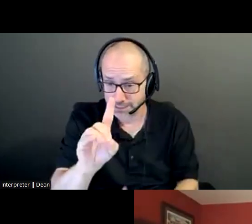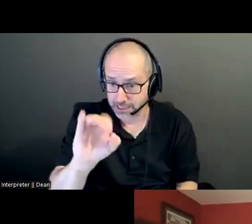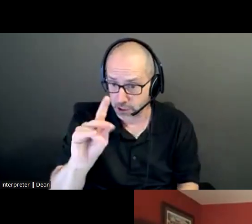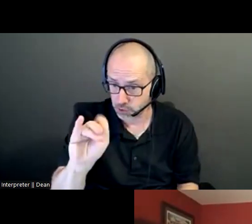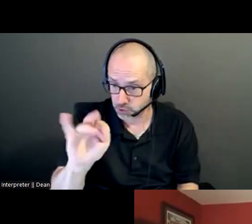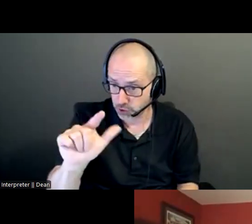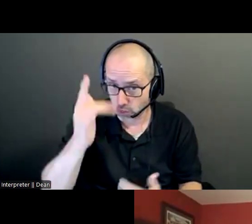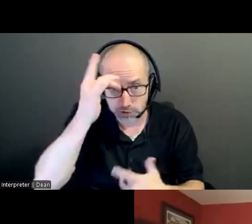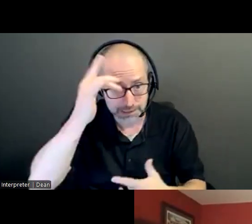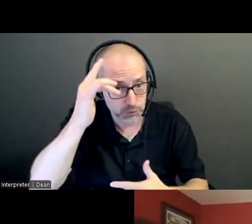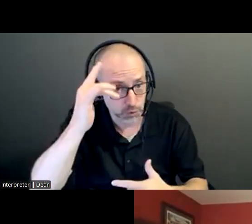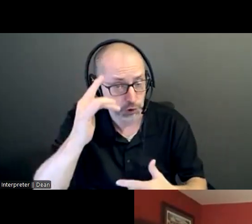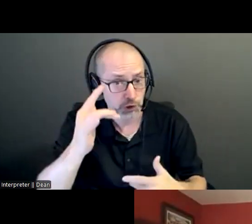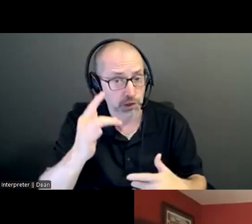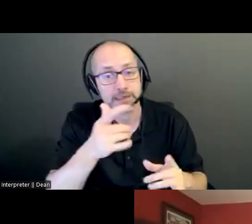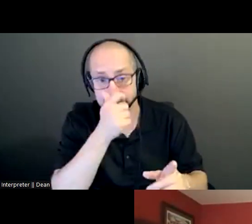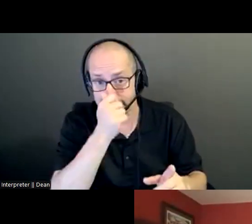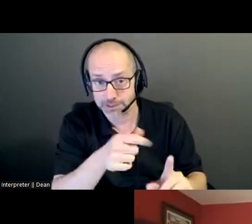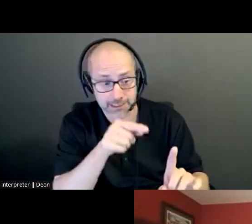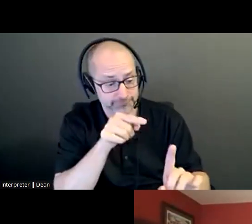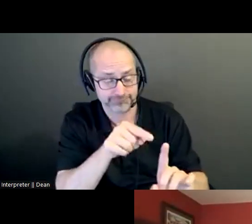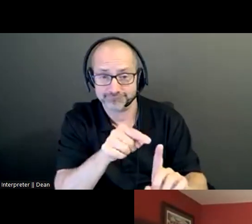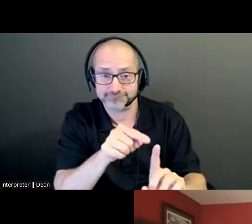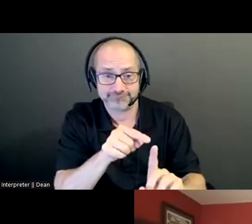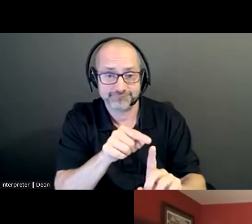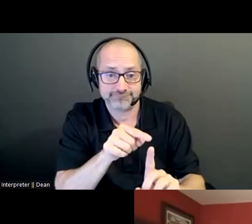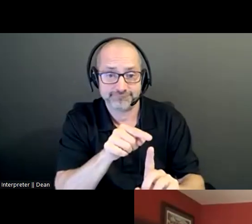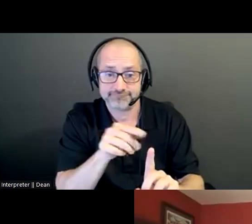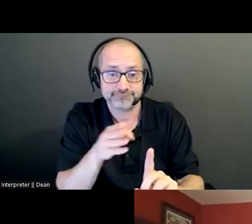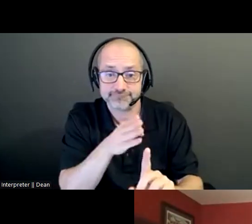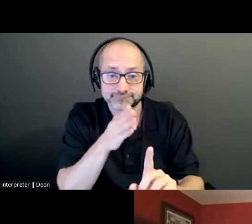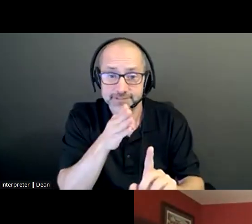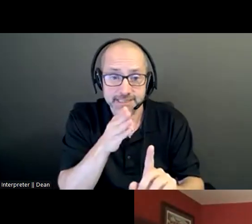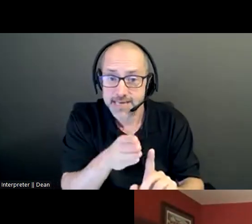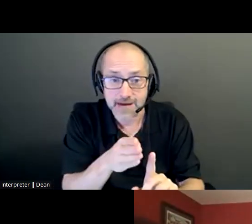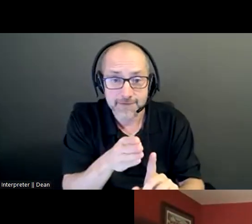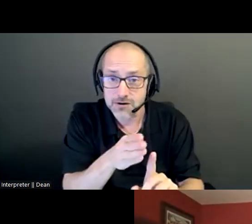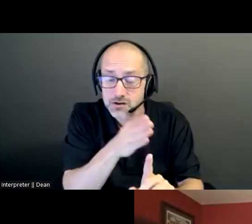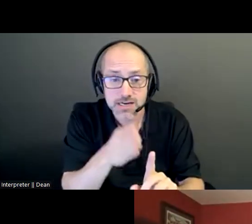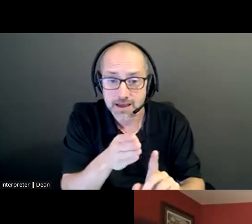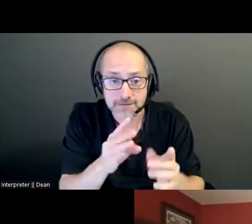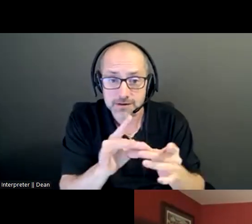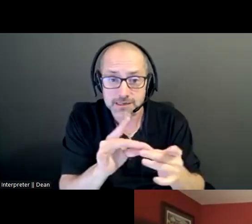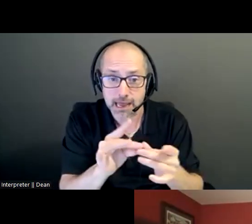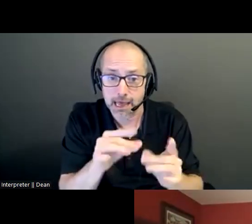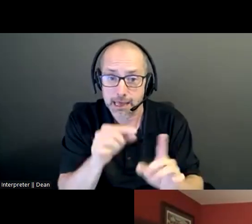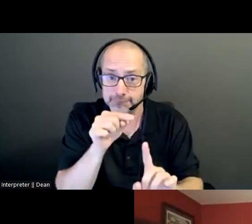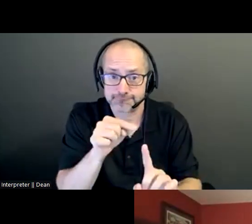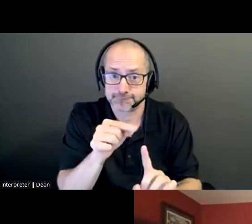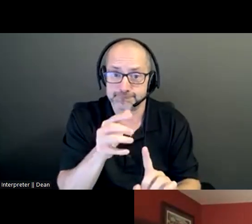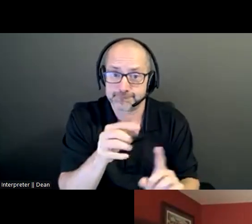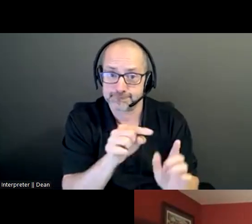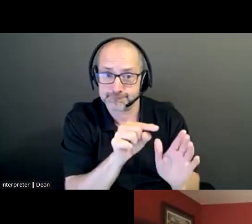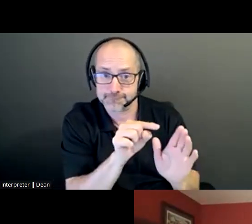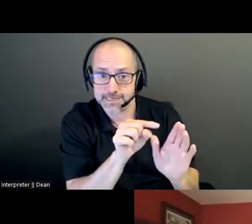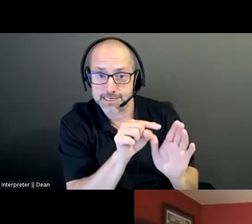specific case where, the alleged perpetrator never ever said that he was solely responsible